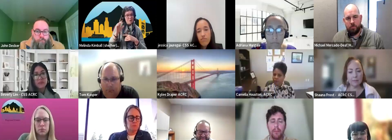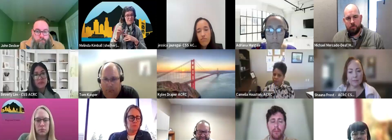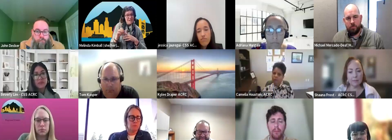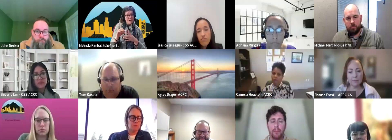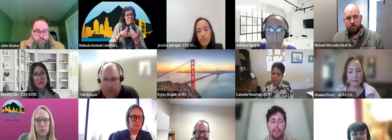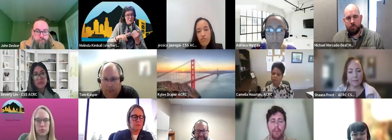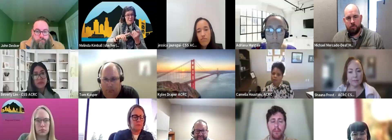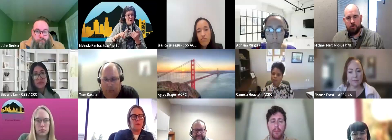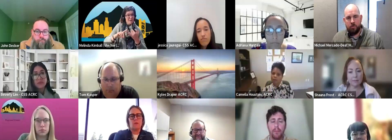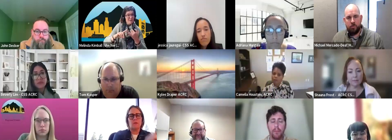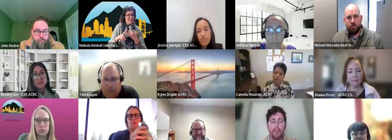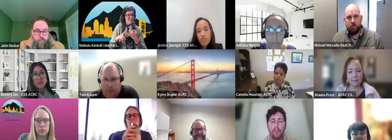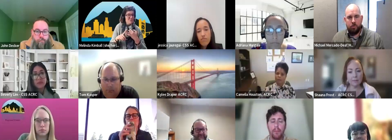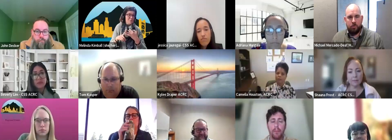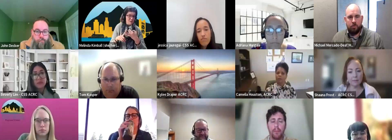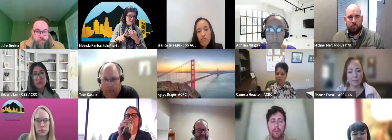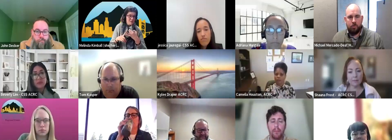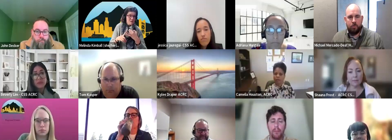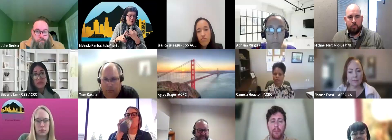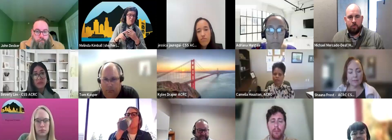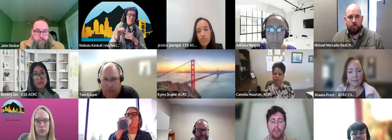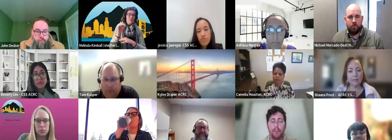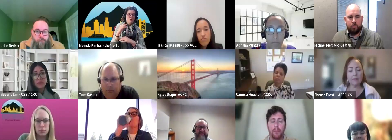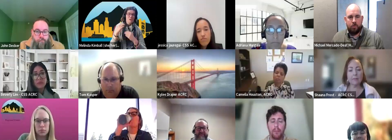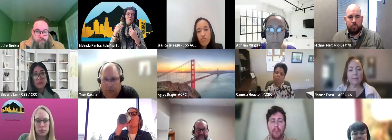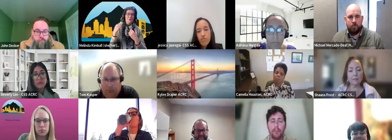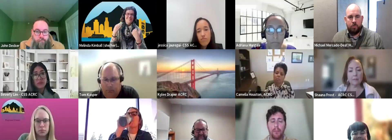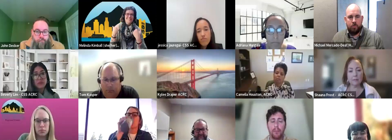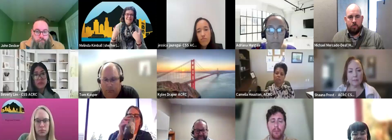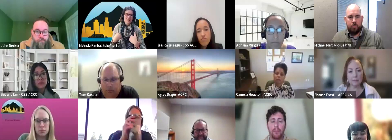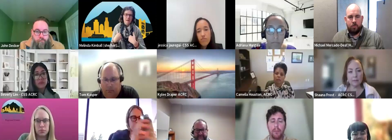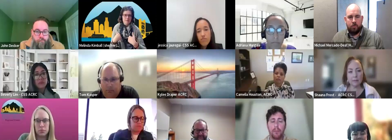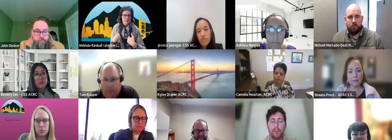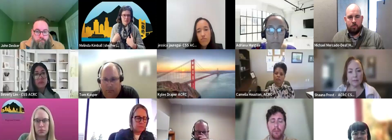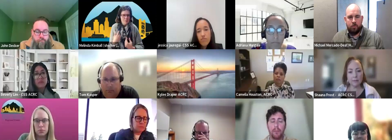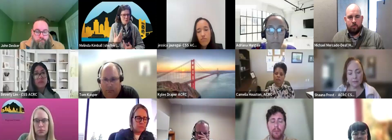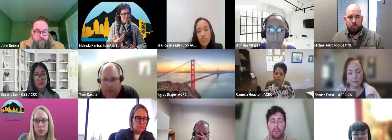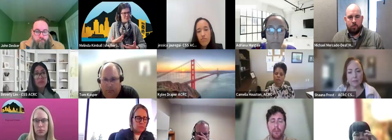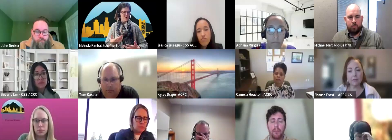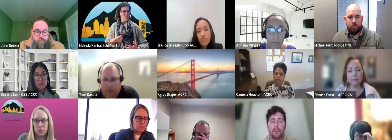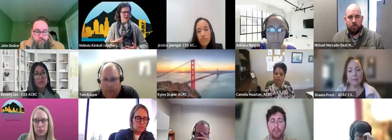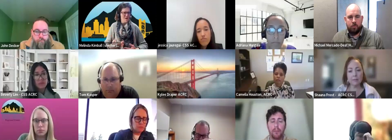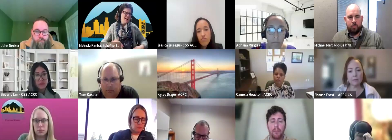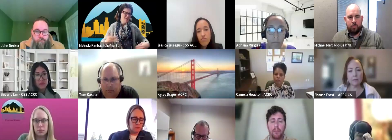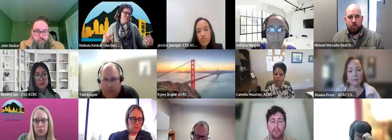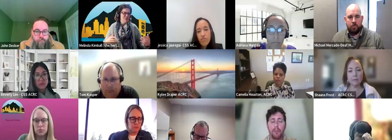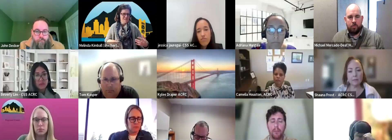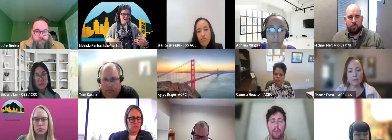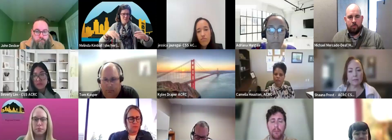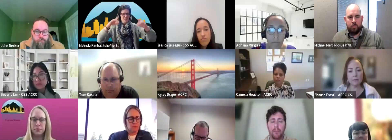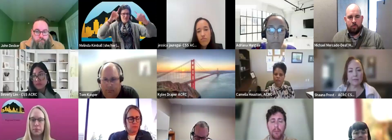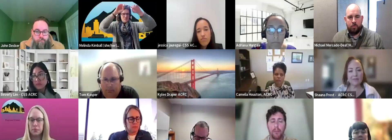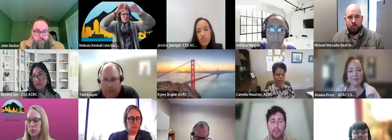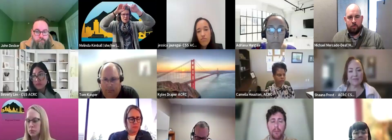your letters, it can be blurry or it can look like screaming. So we want to make sure we're keeping a steady hand. But you might be wondering where? How do I put